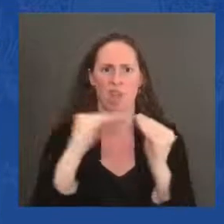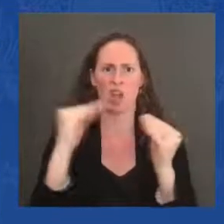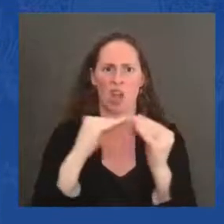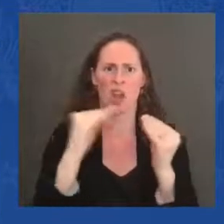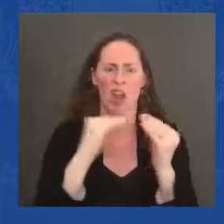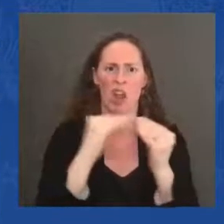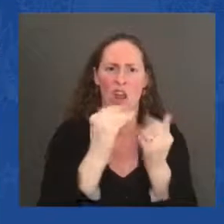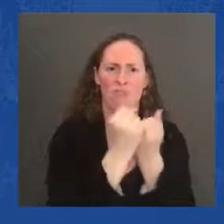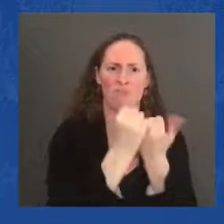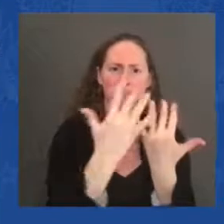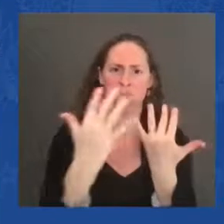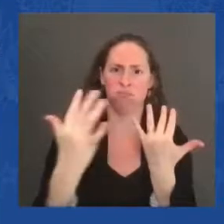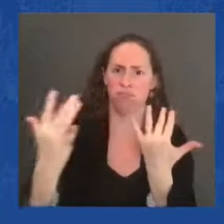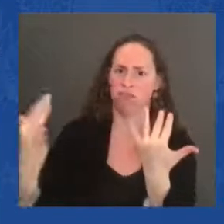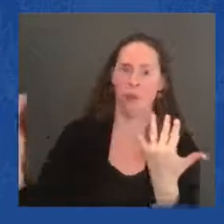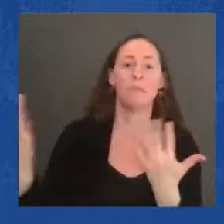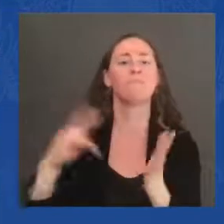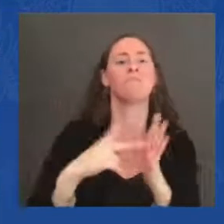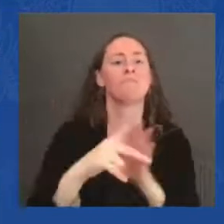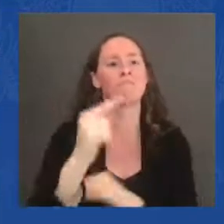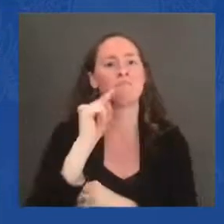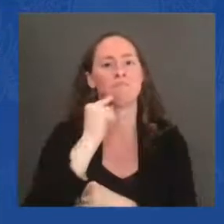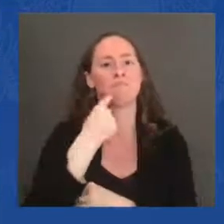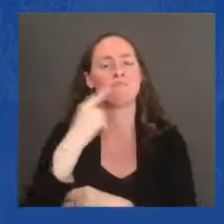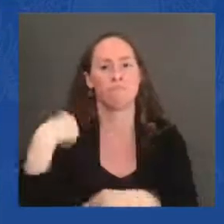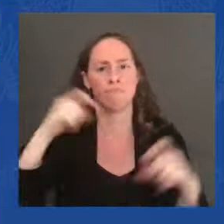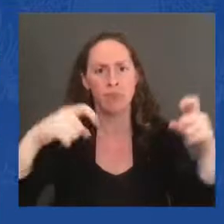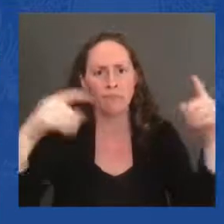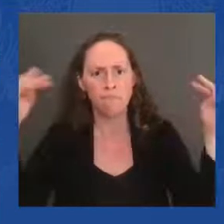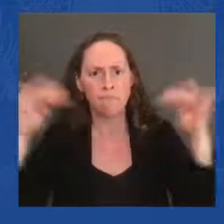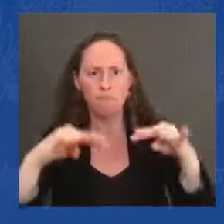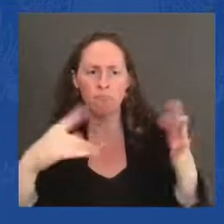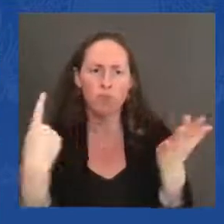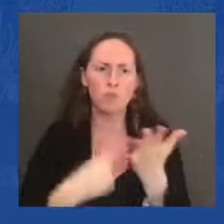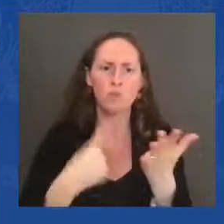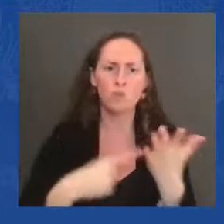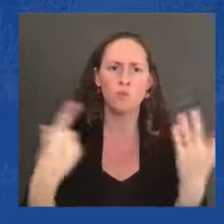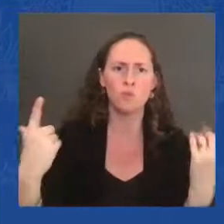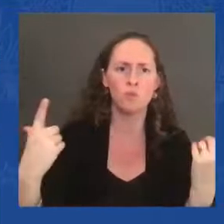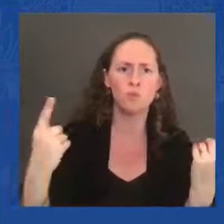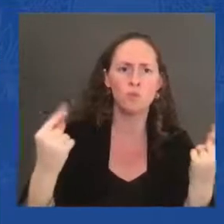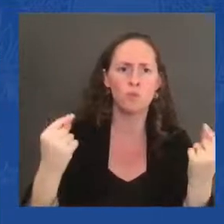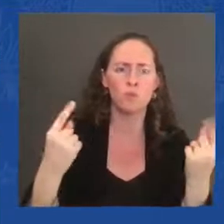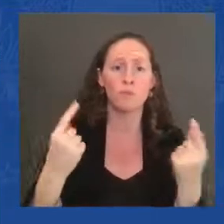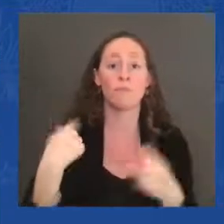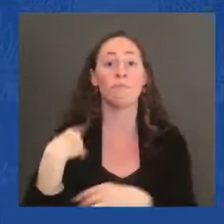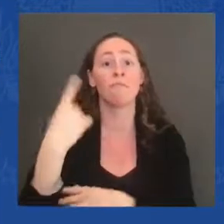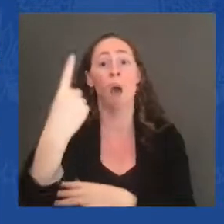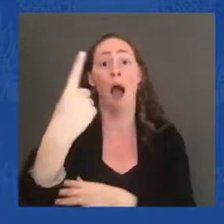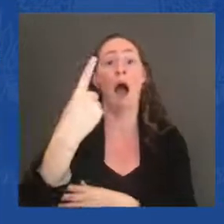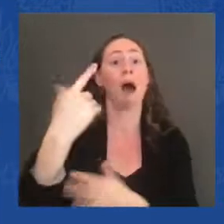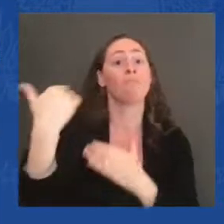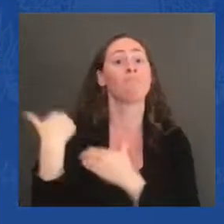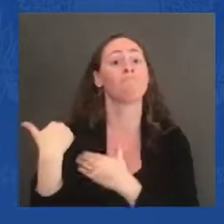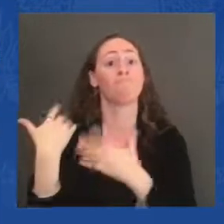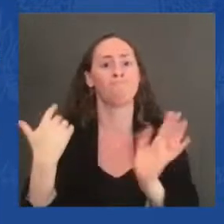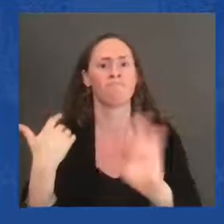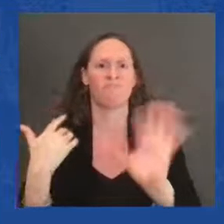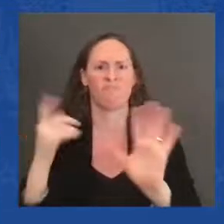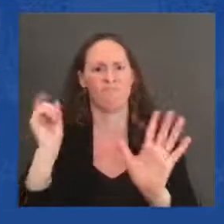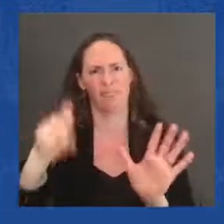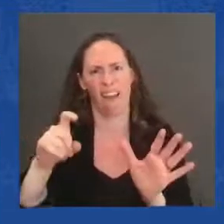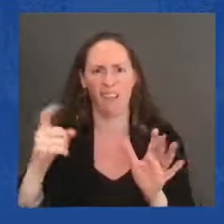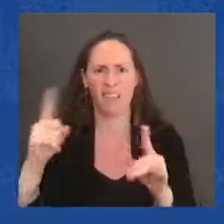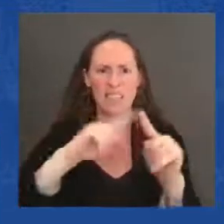it needs to take on prevention, mitigation, response, and recovery. And it's just like you see wildland fire